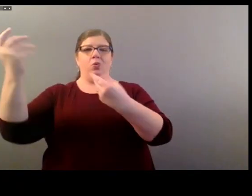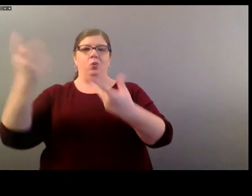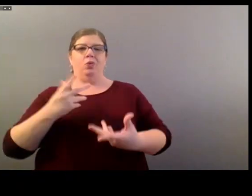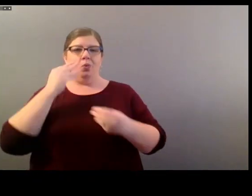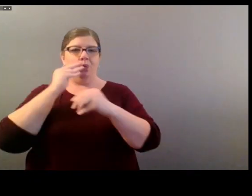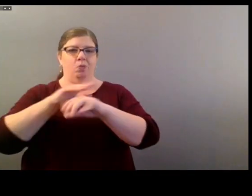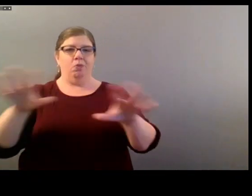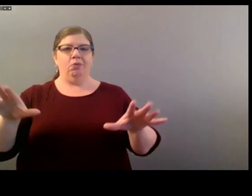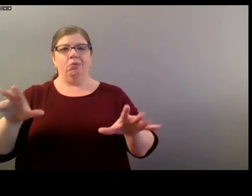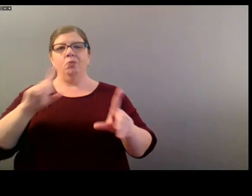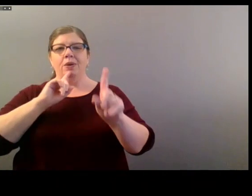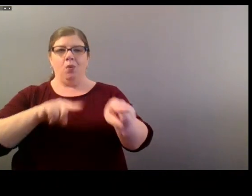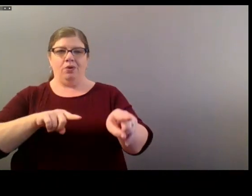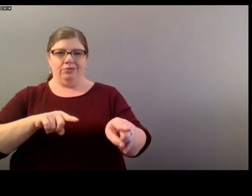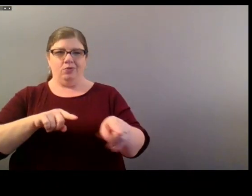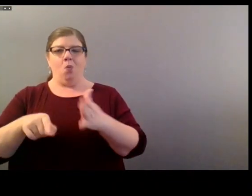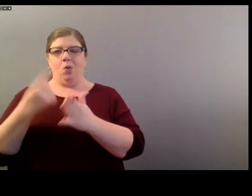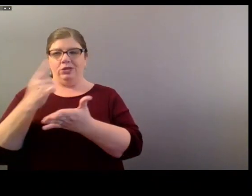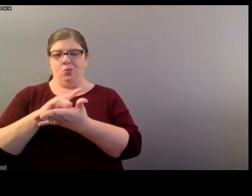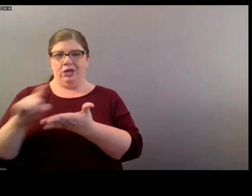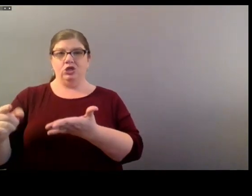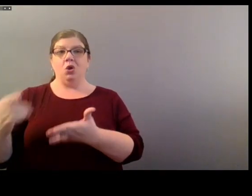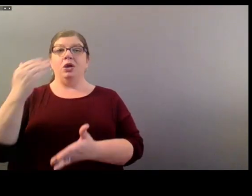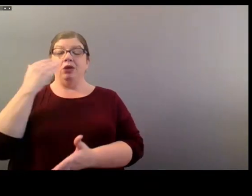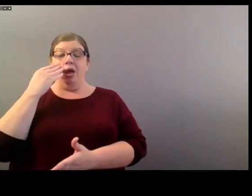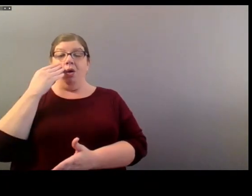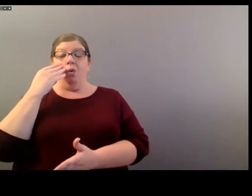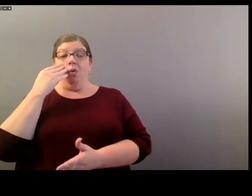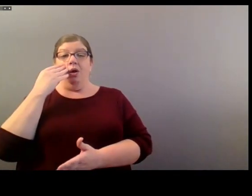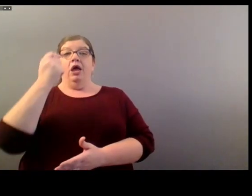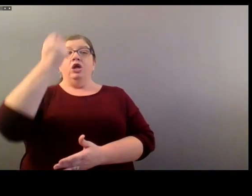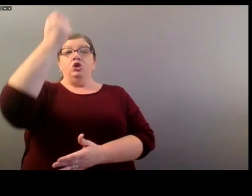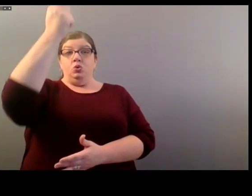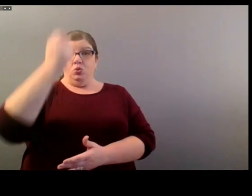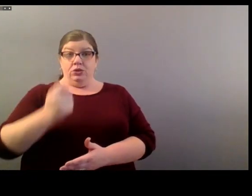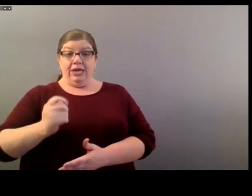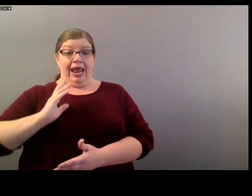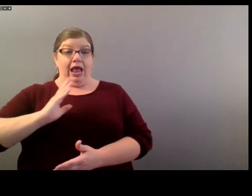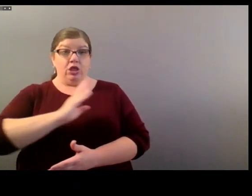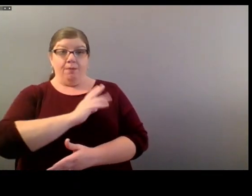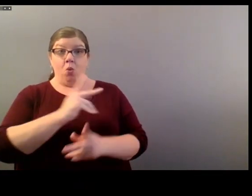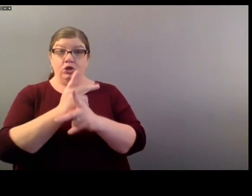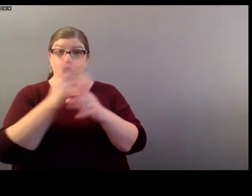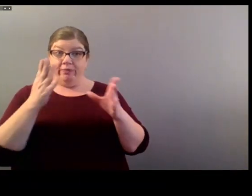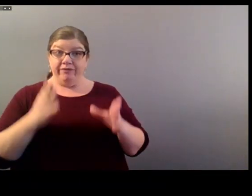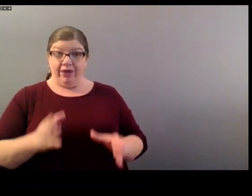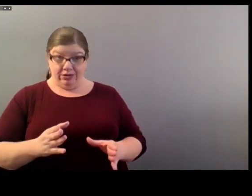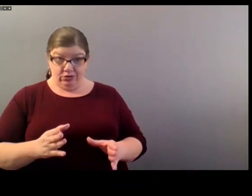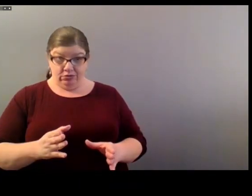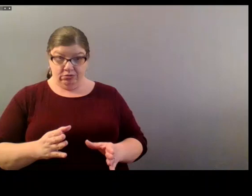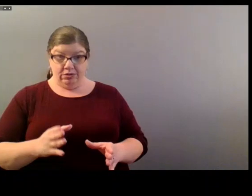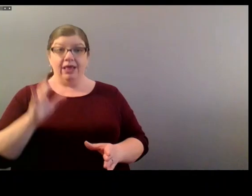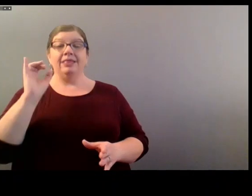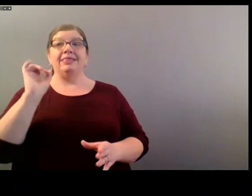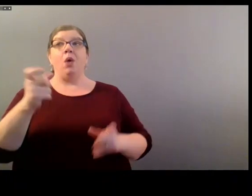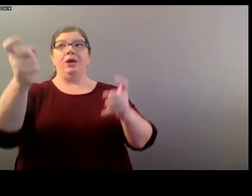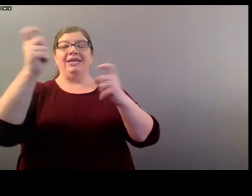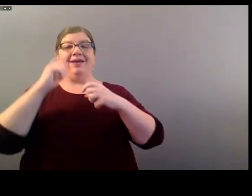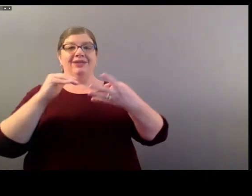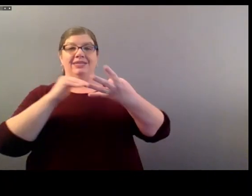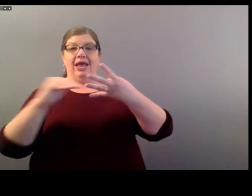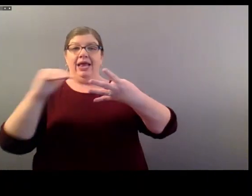Then we know, okay, on Tuesday at the Board of Supervisors, we will get a tier assigned, and the